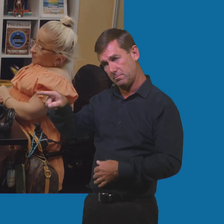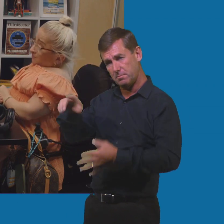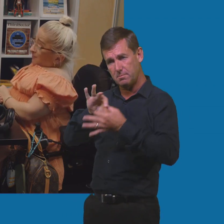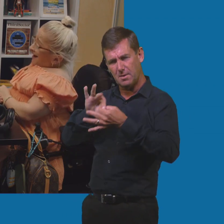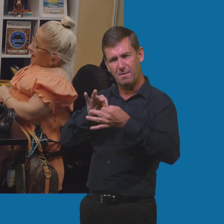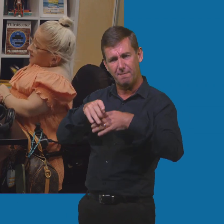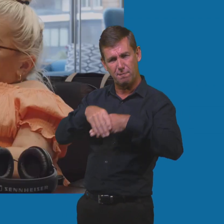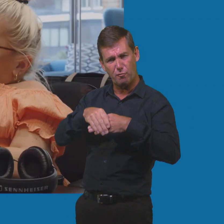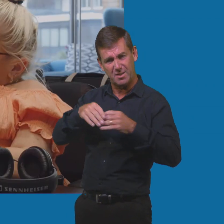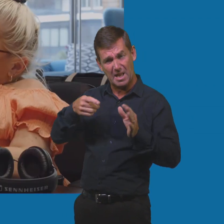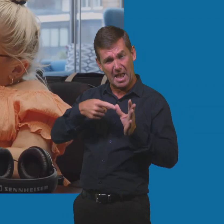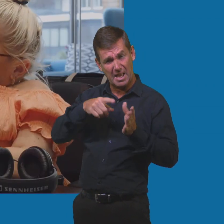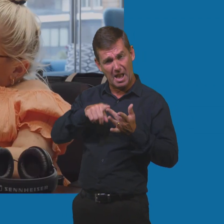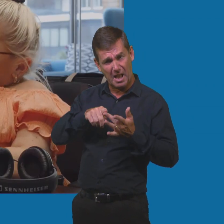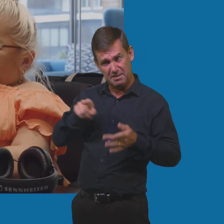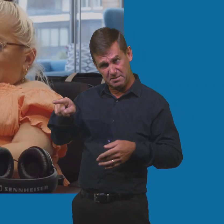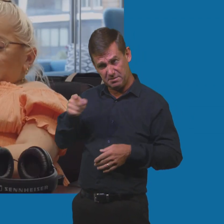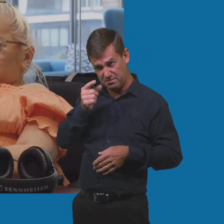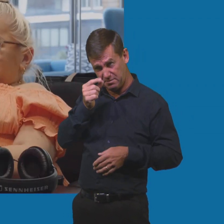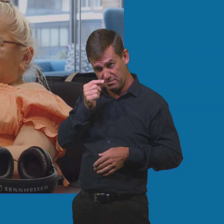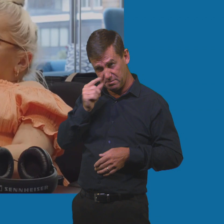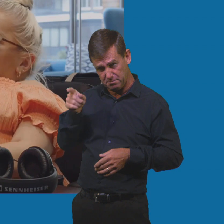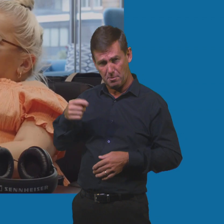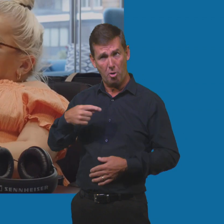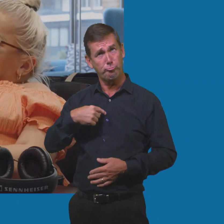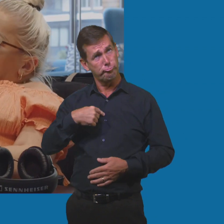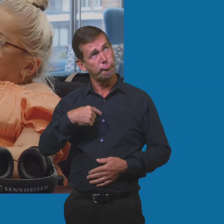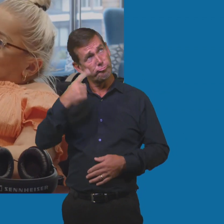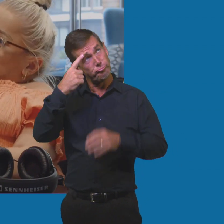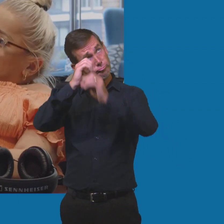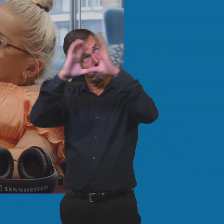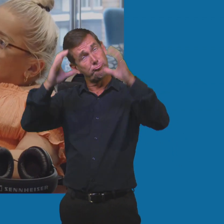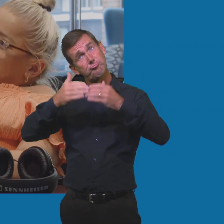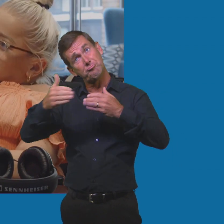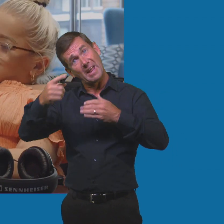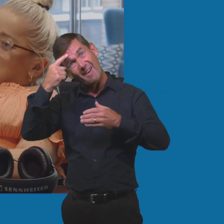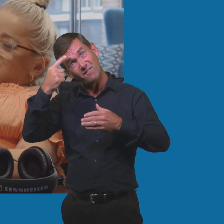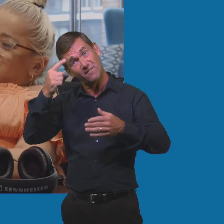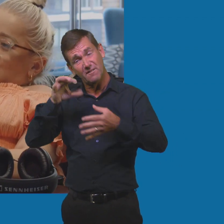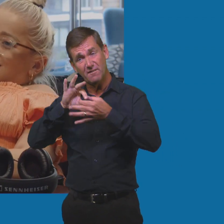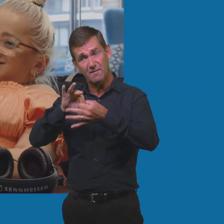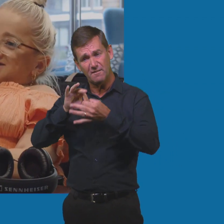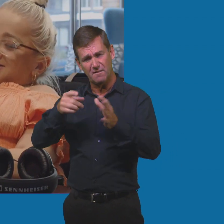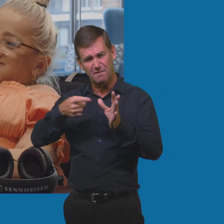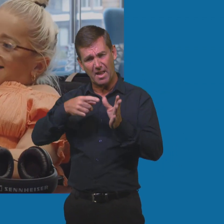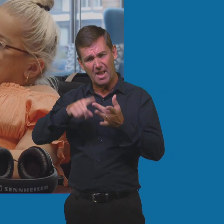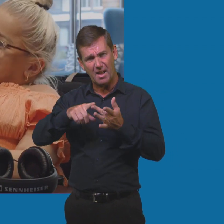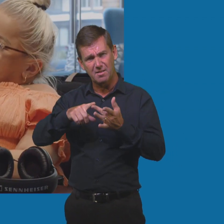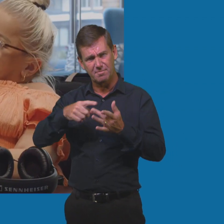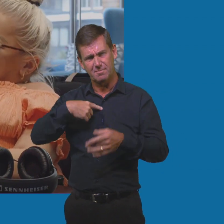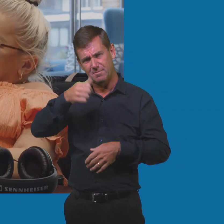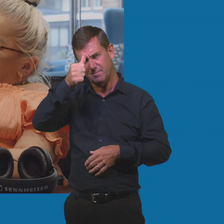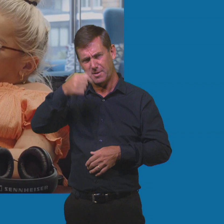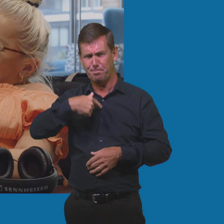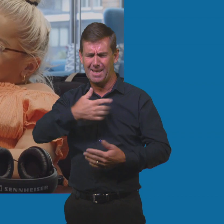Sam? Well, probably yes, because actually thinking about all the strife and heartache that I've